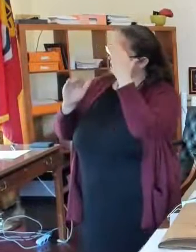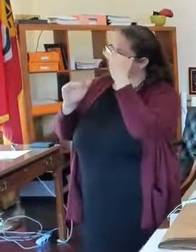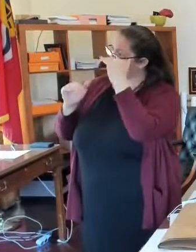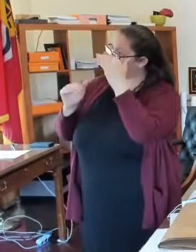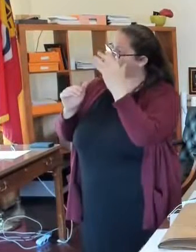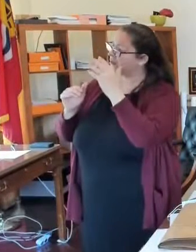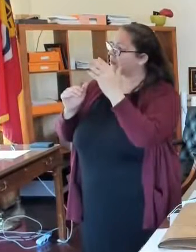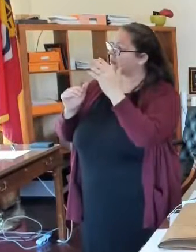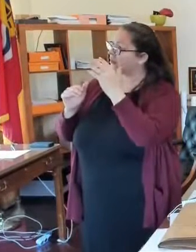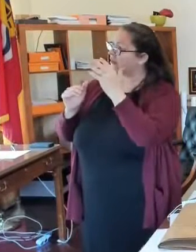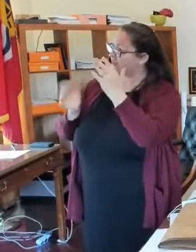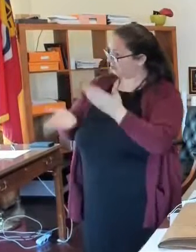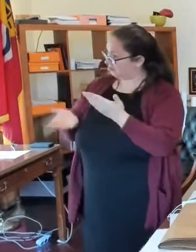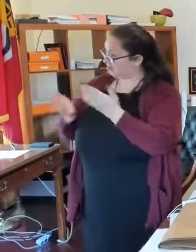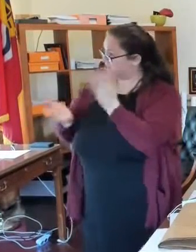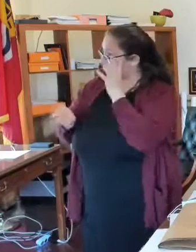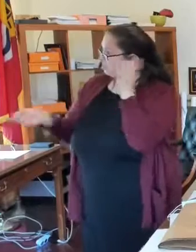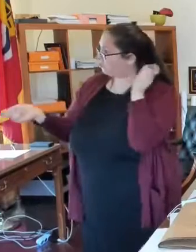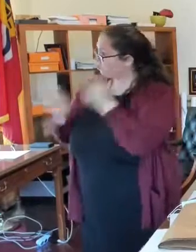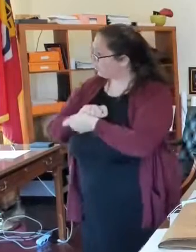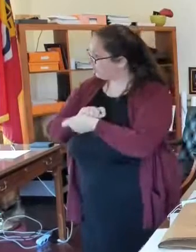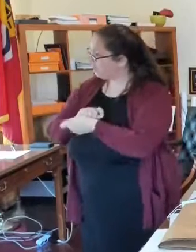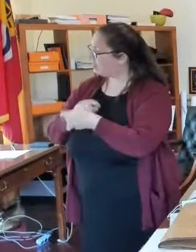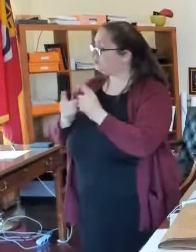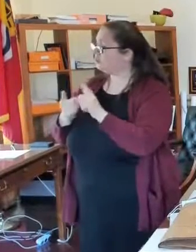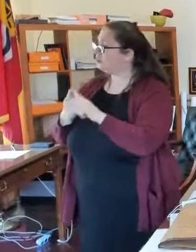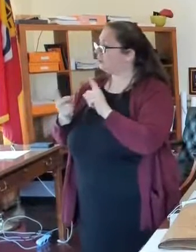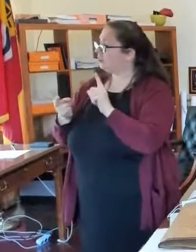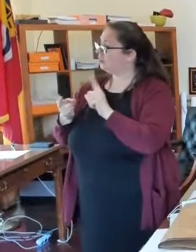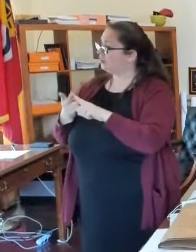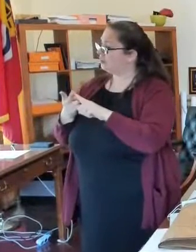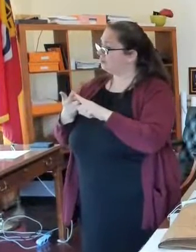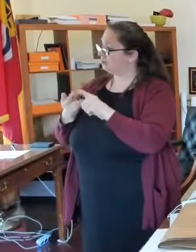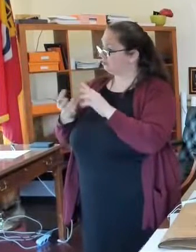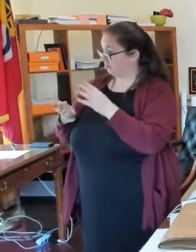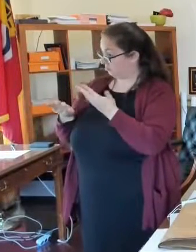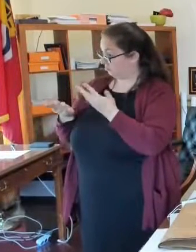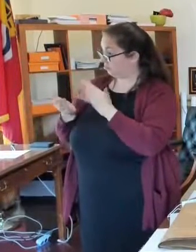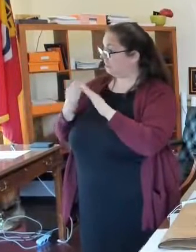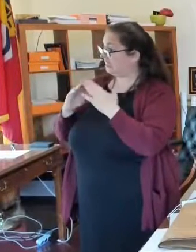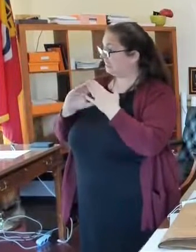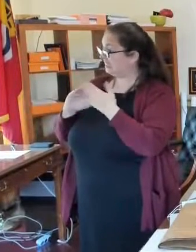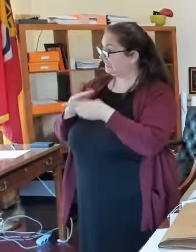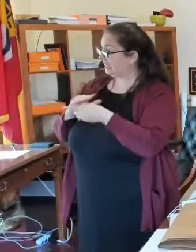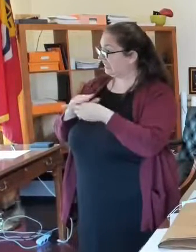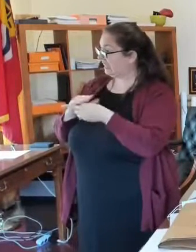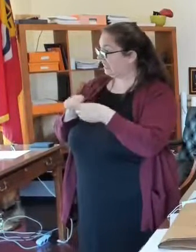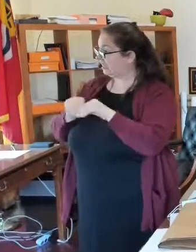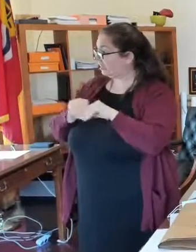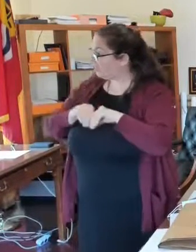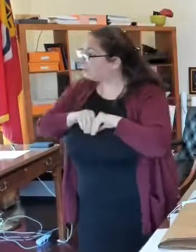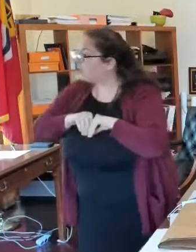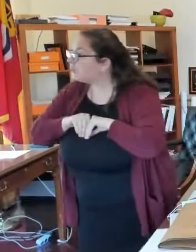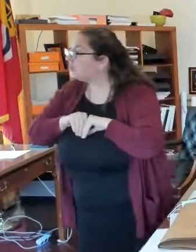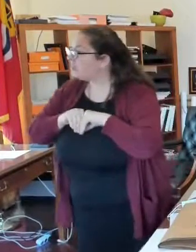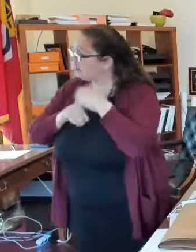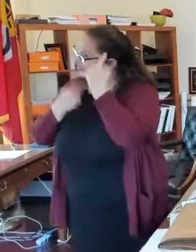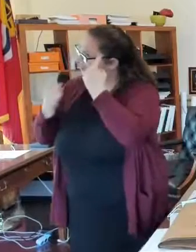guidance changing? And does the city believe that they have been the source of significant transmission of